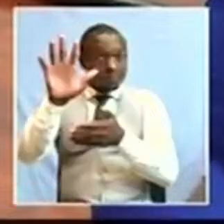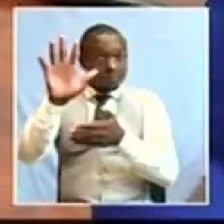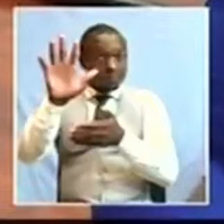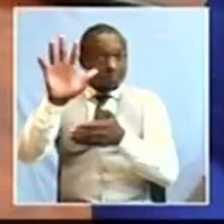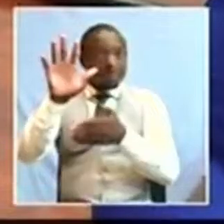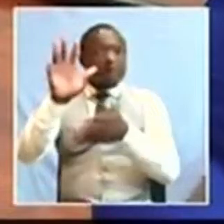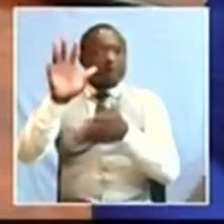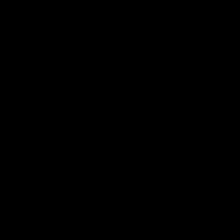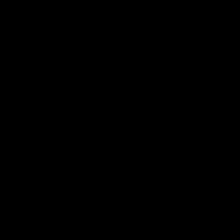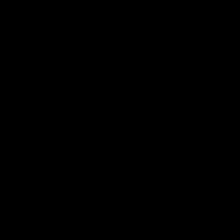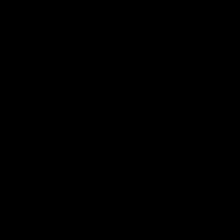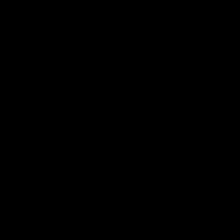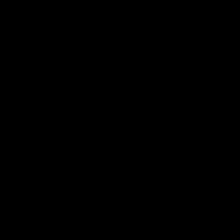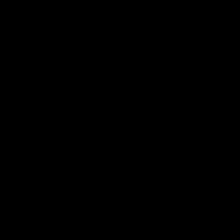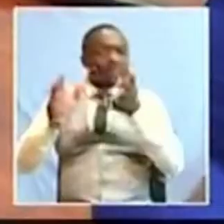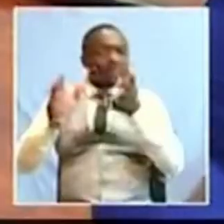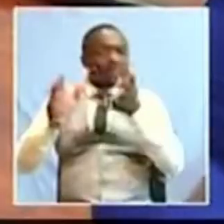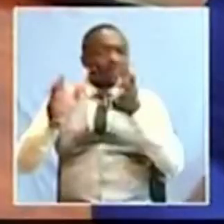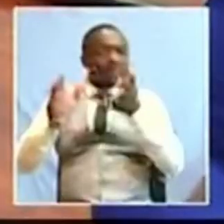65 fire officers